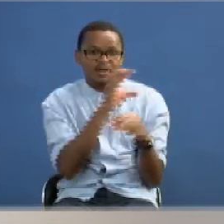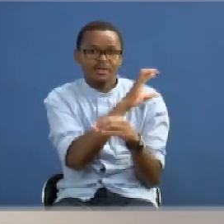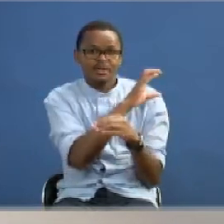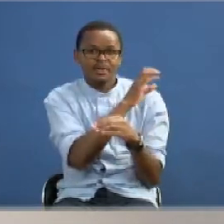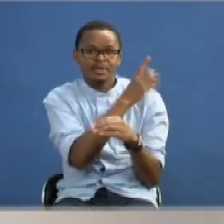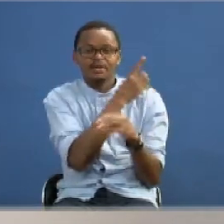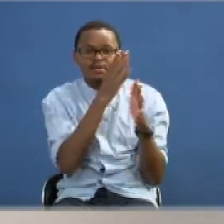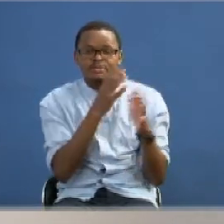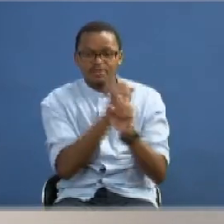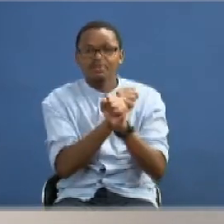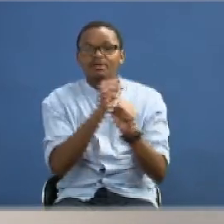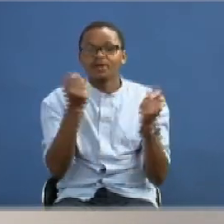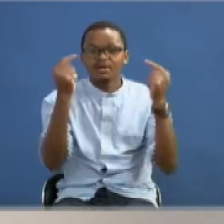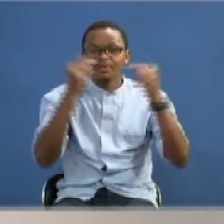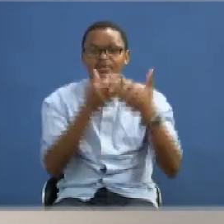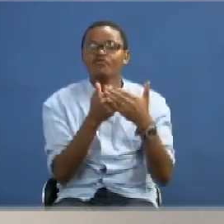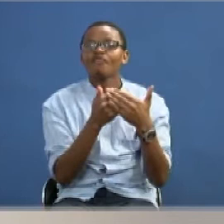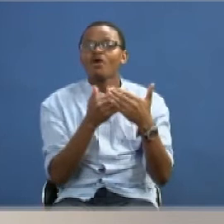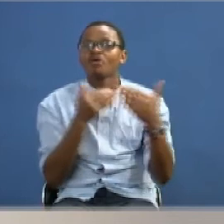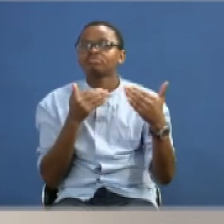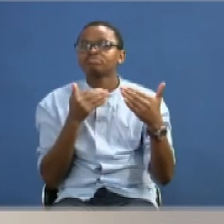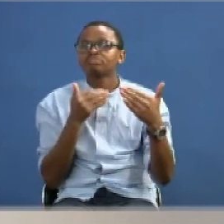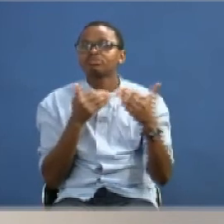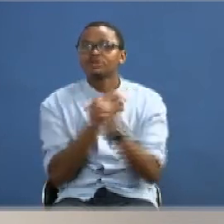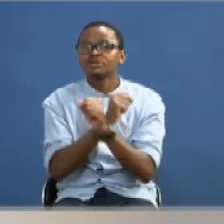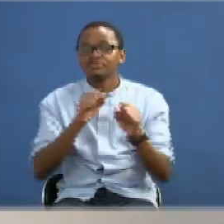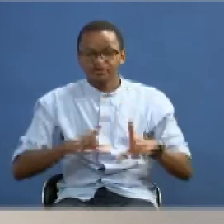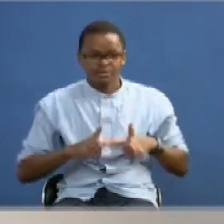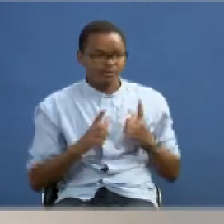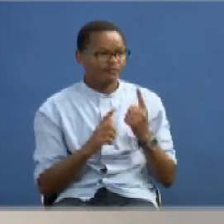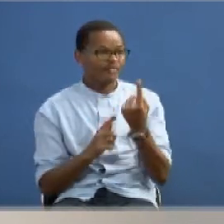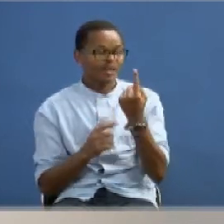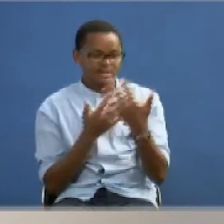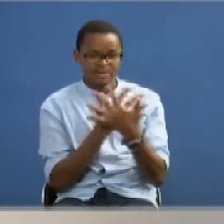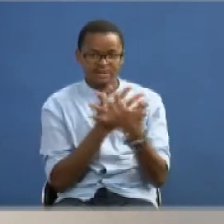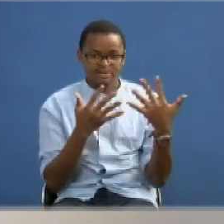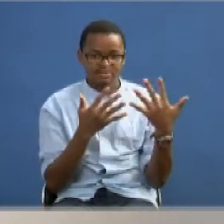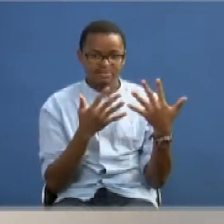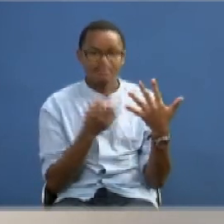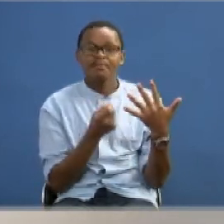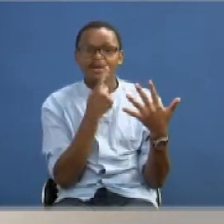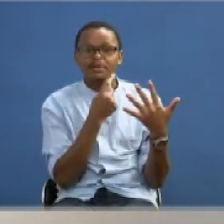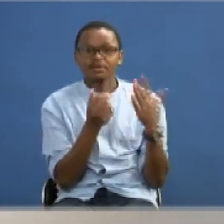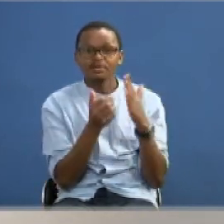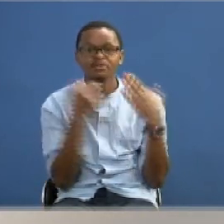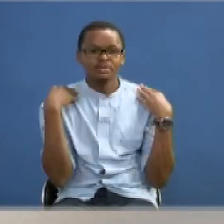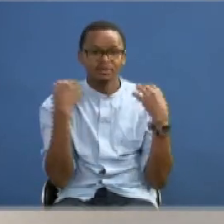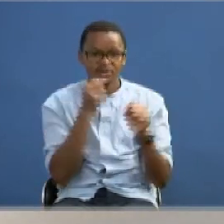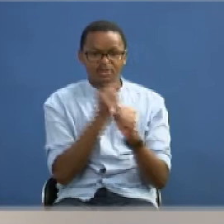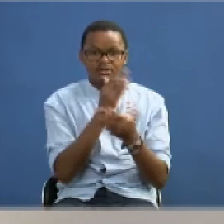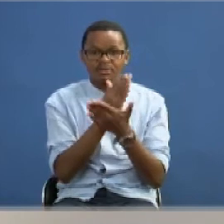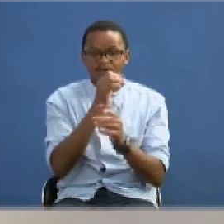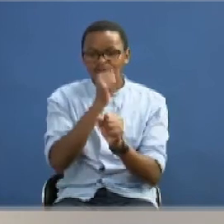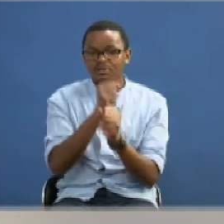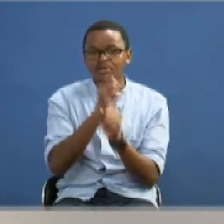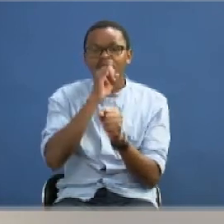worker, safety comes before even saving life. The first thing that anyone in medical practice should ensure that they